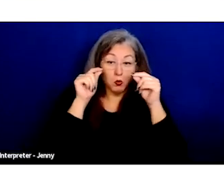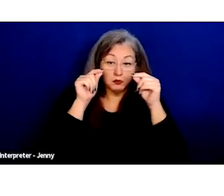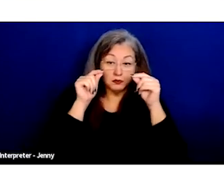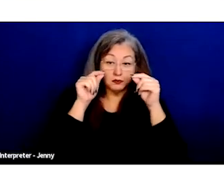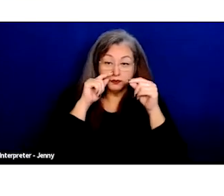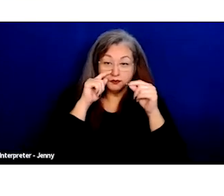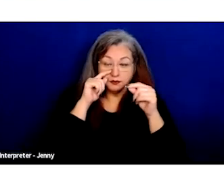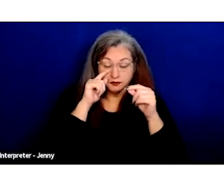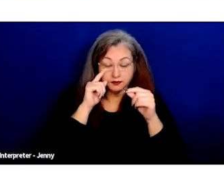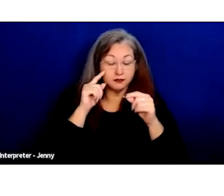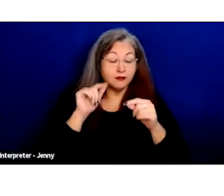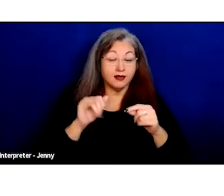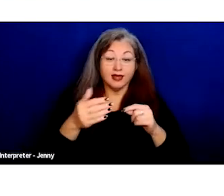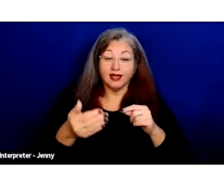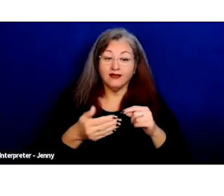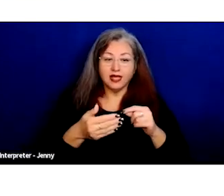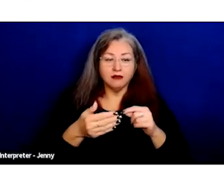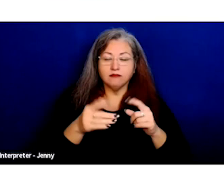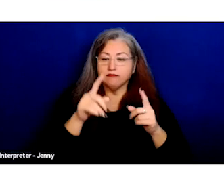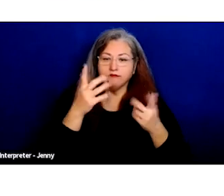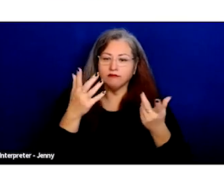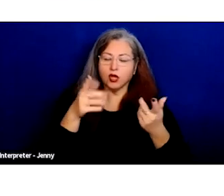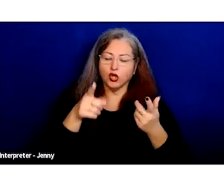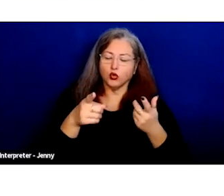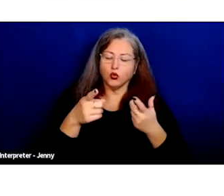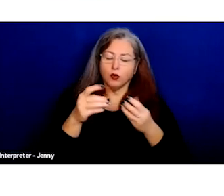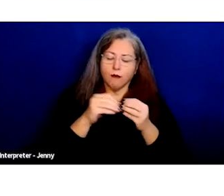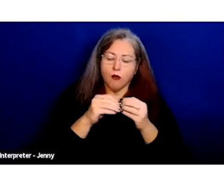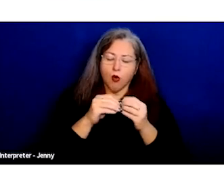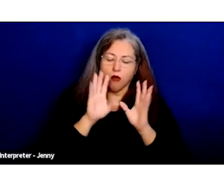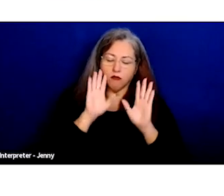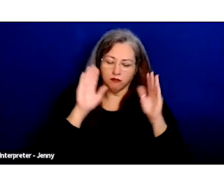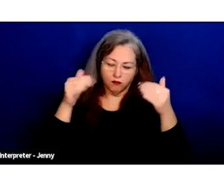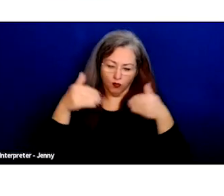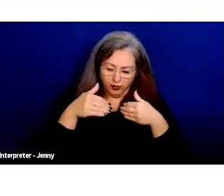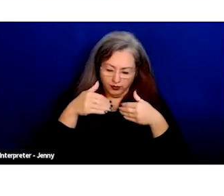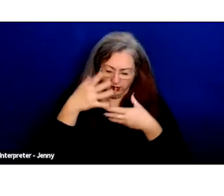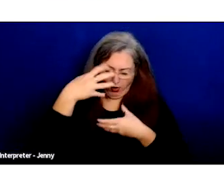The invitation is to just be in your body with your breath in this moment.